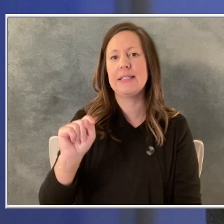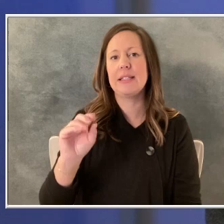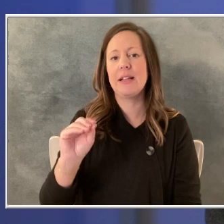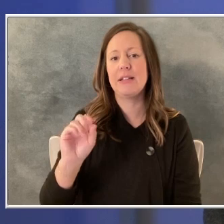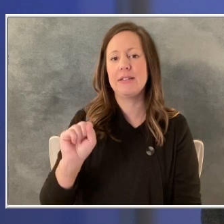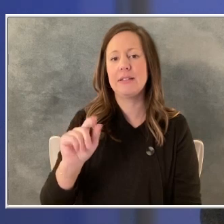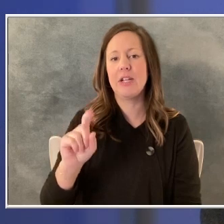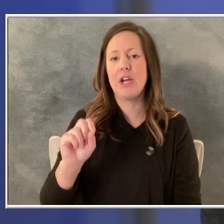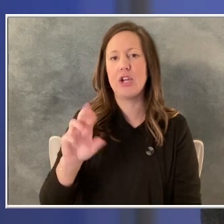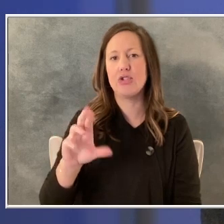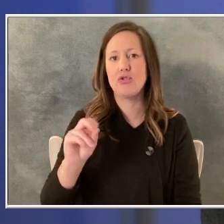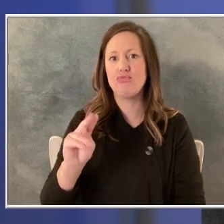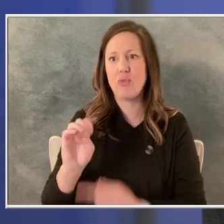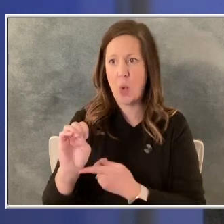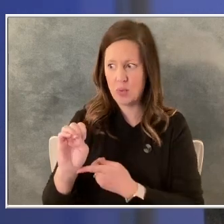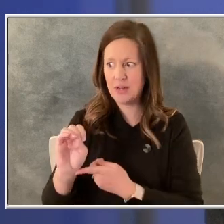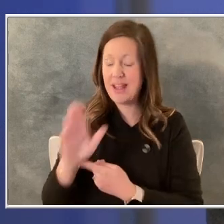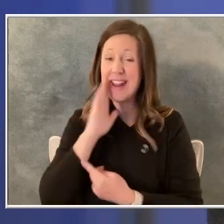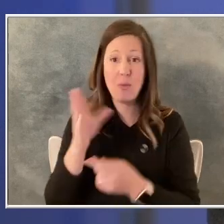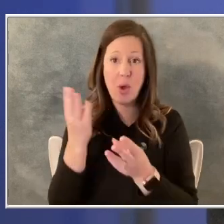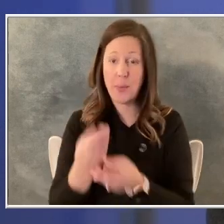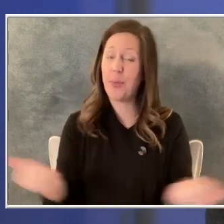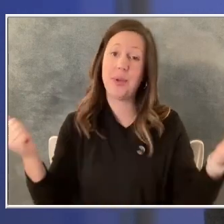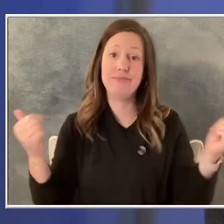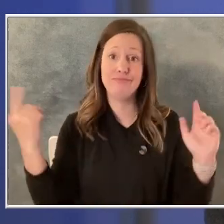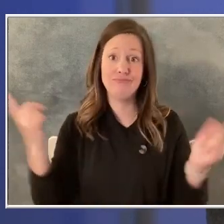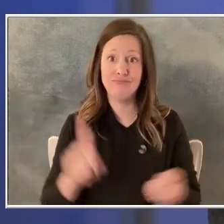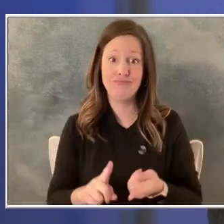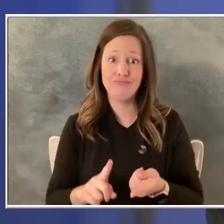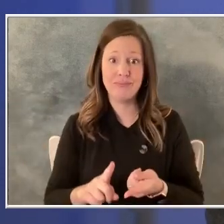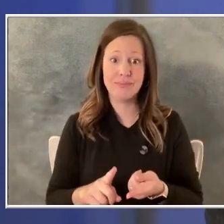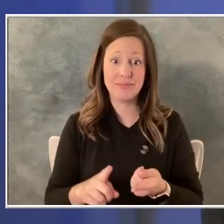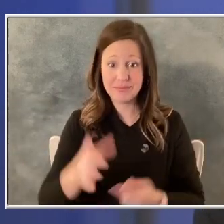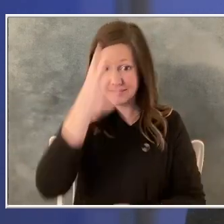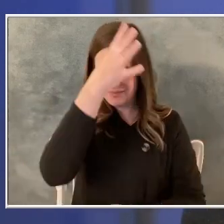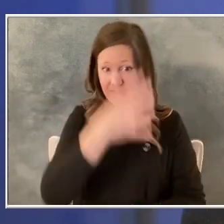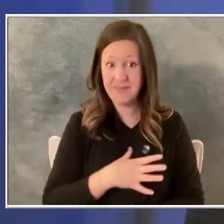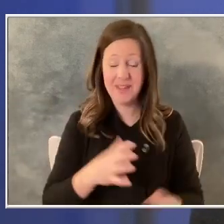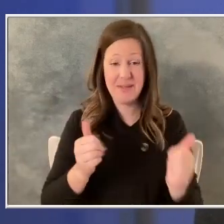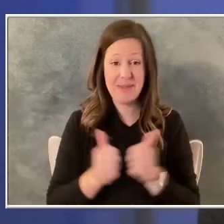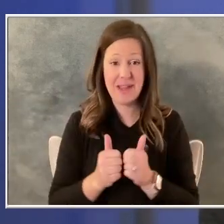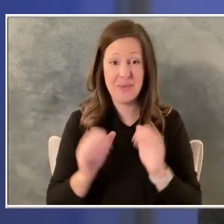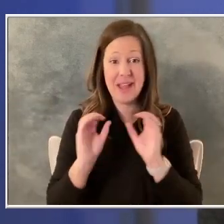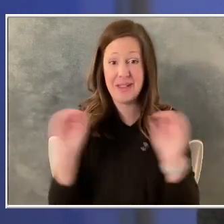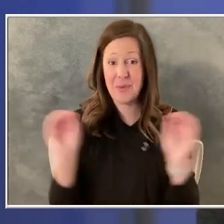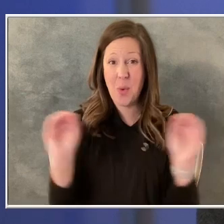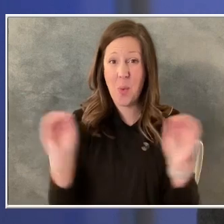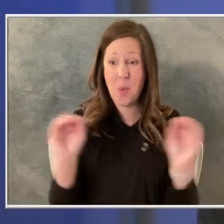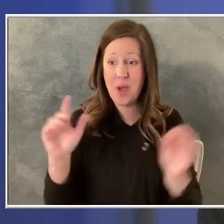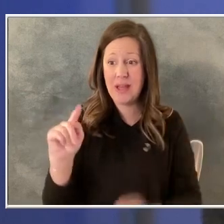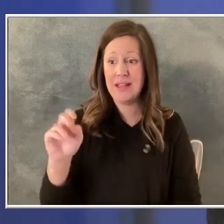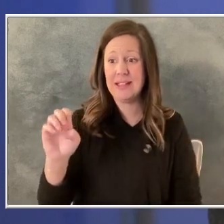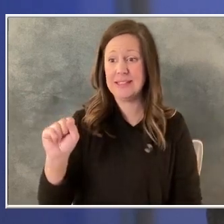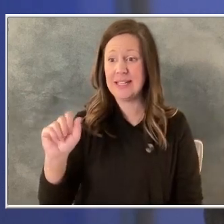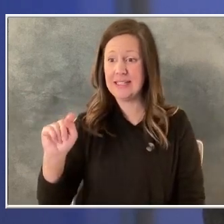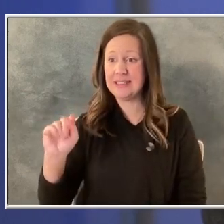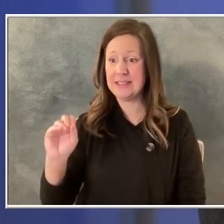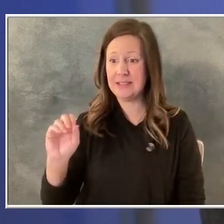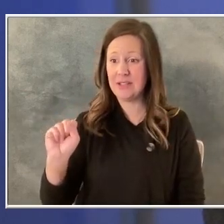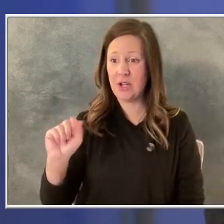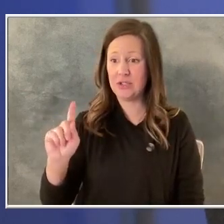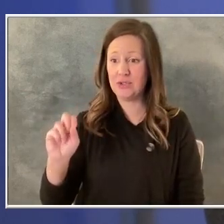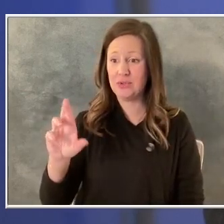the cancer. And so as a man with little to no testosterone, you lose strength. I go to the gym